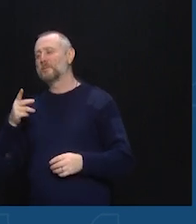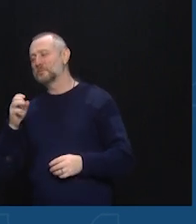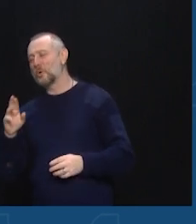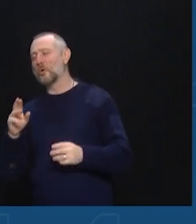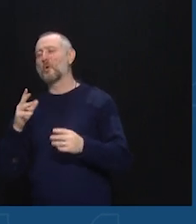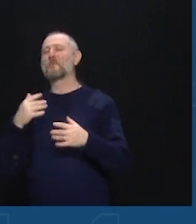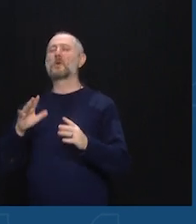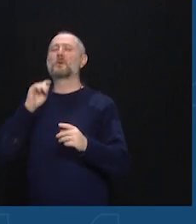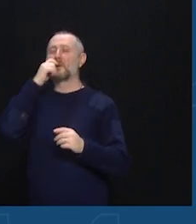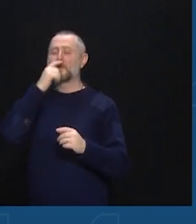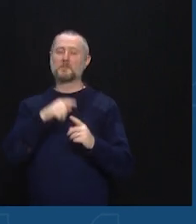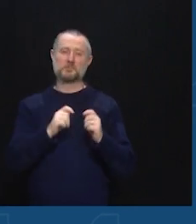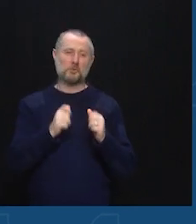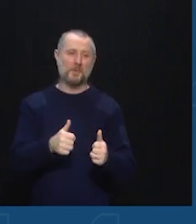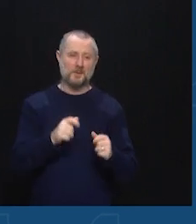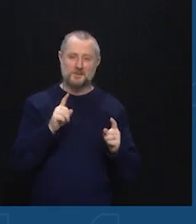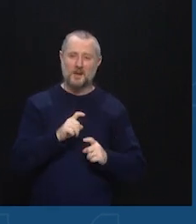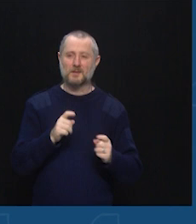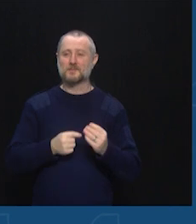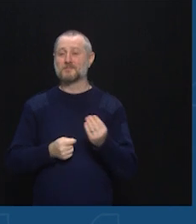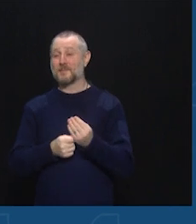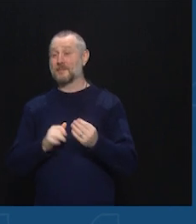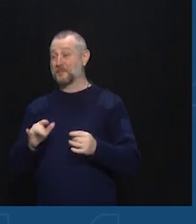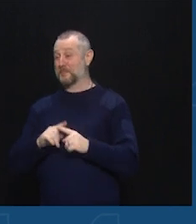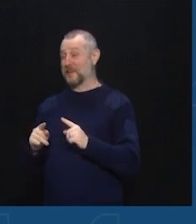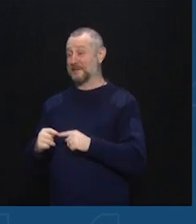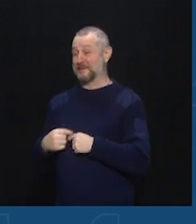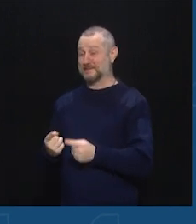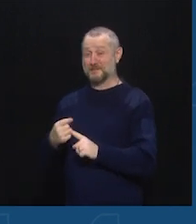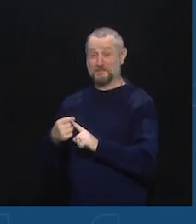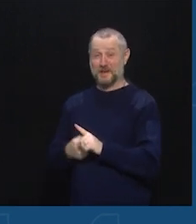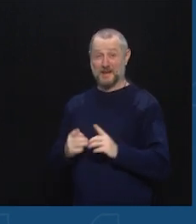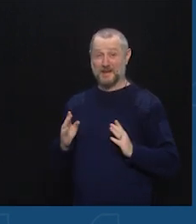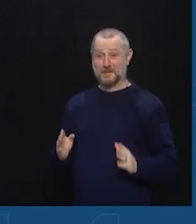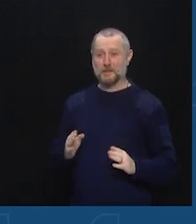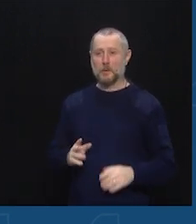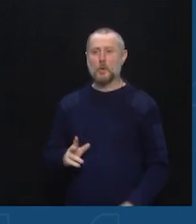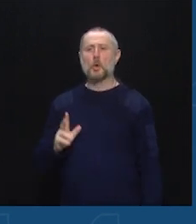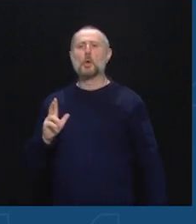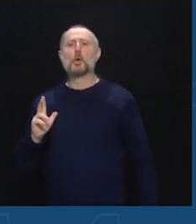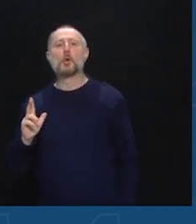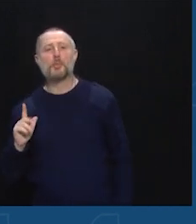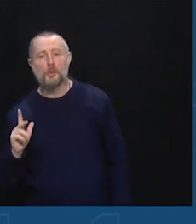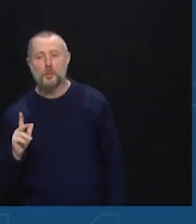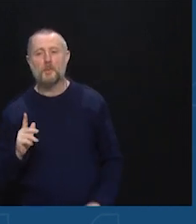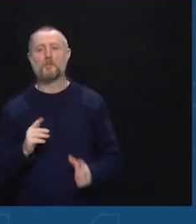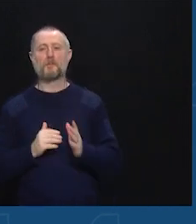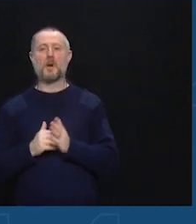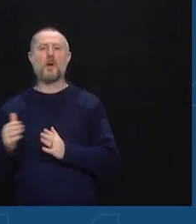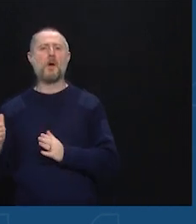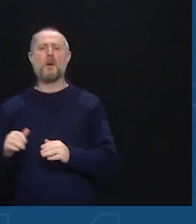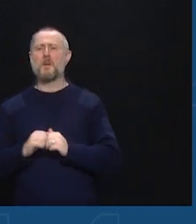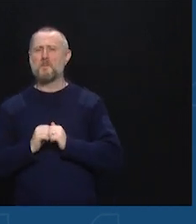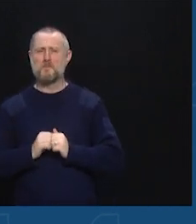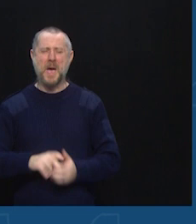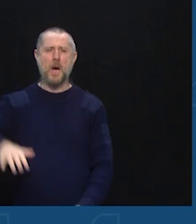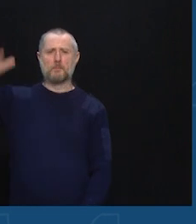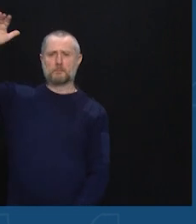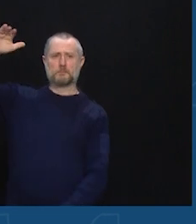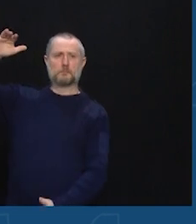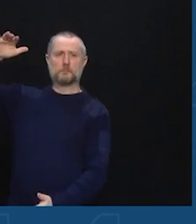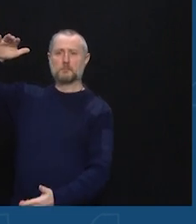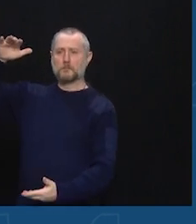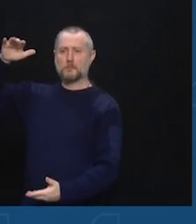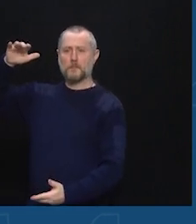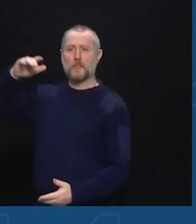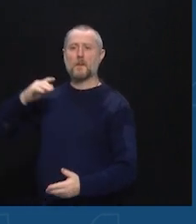great number, but literally in a month, we have massed enough, we got them out. 23 million have been distributed, all part of our